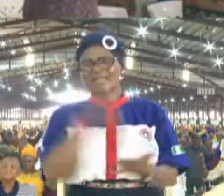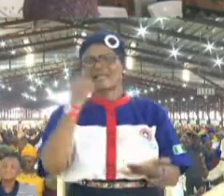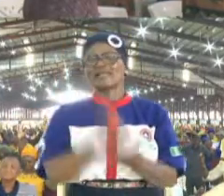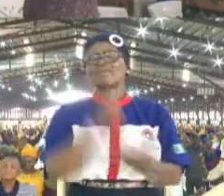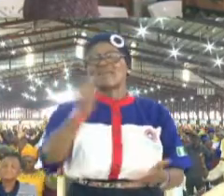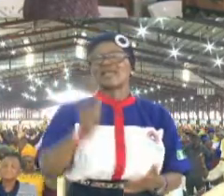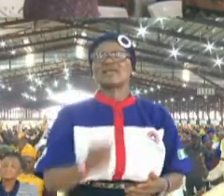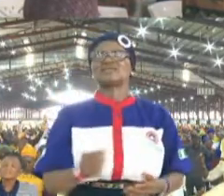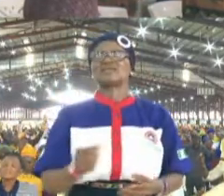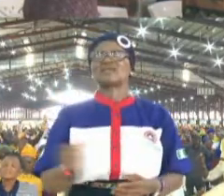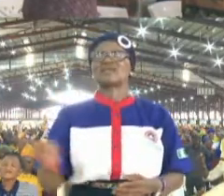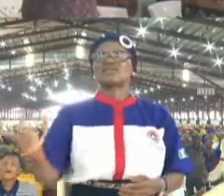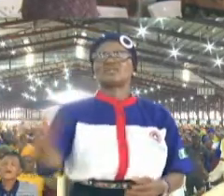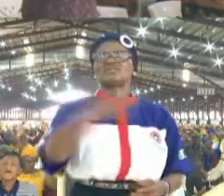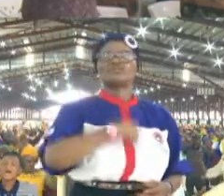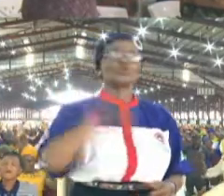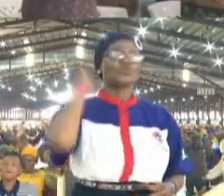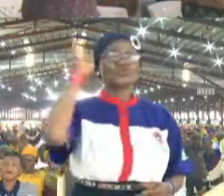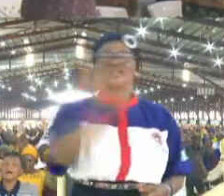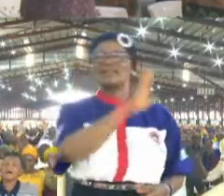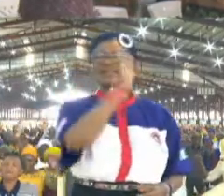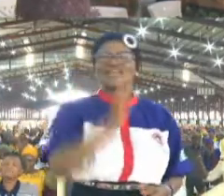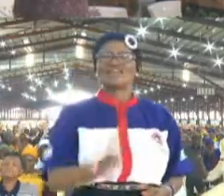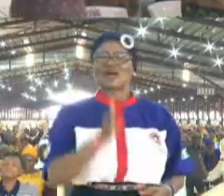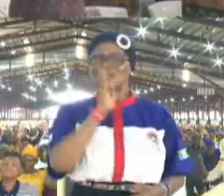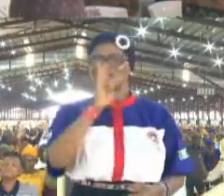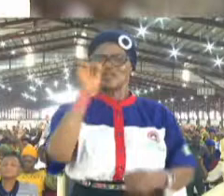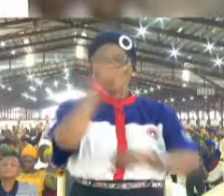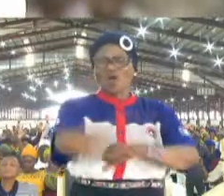You will never be defeated again.